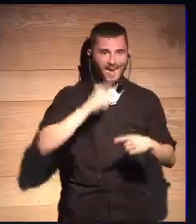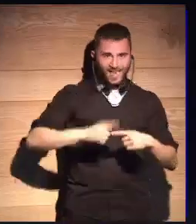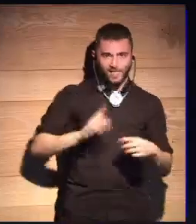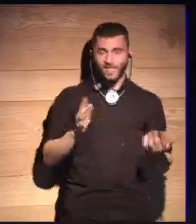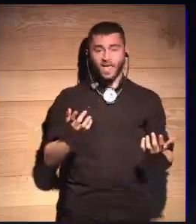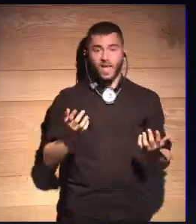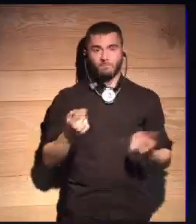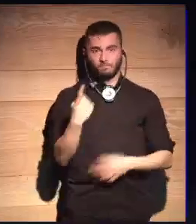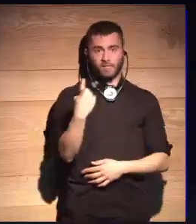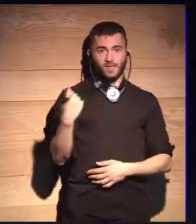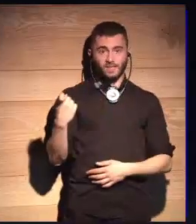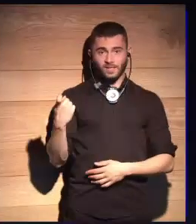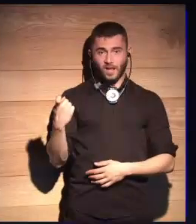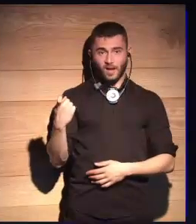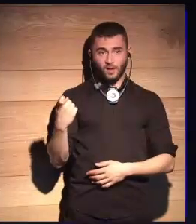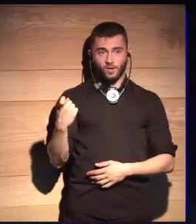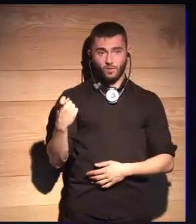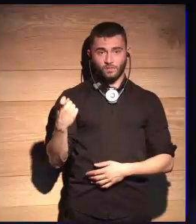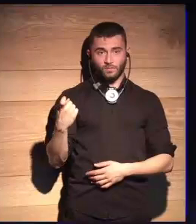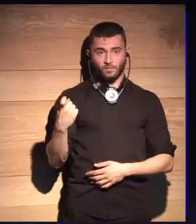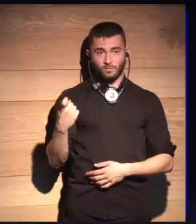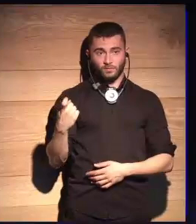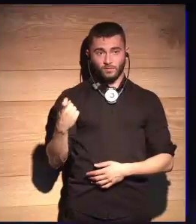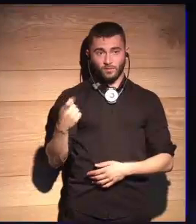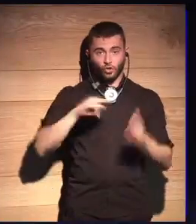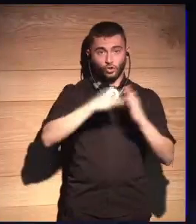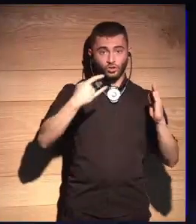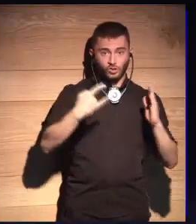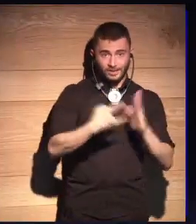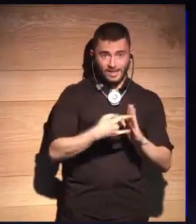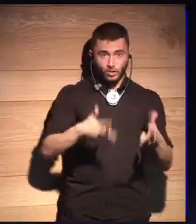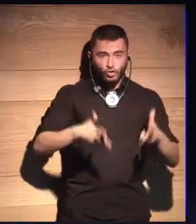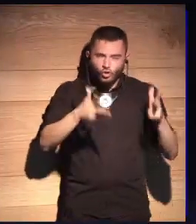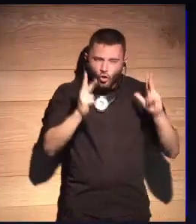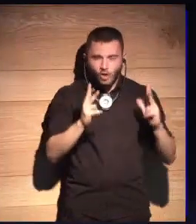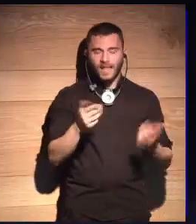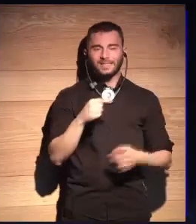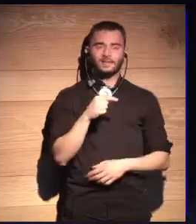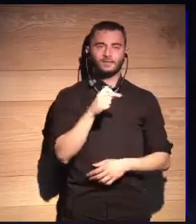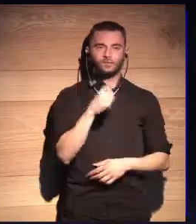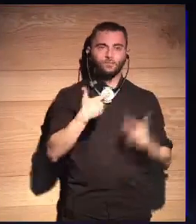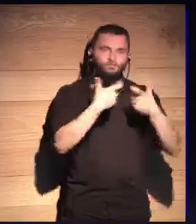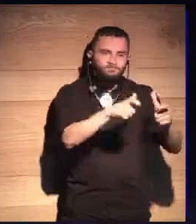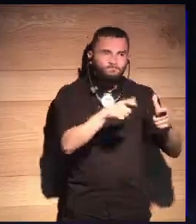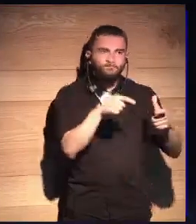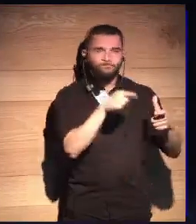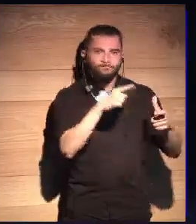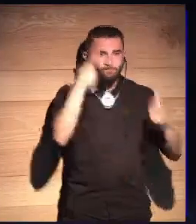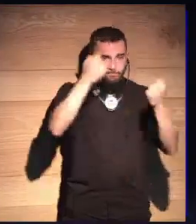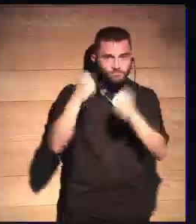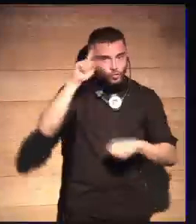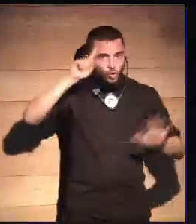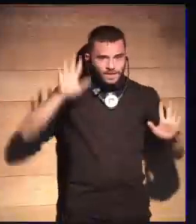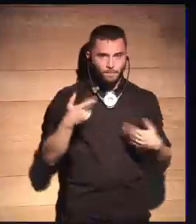about technocrats. Of course, they are necessary, and I'm just to define it is like a class,